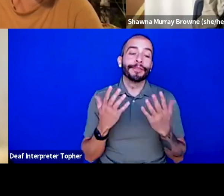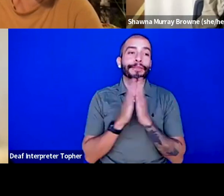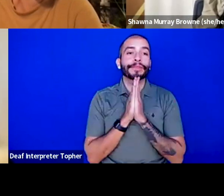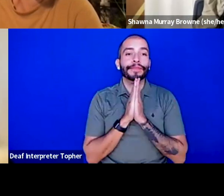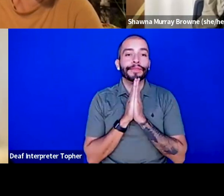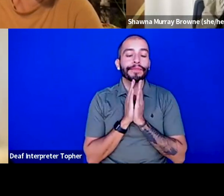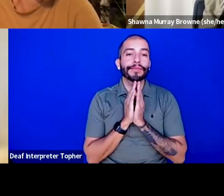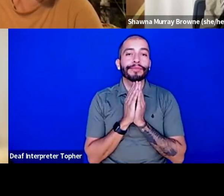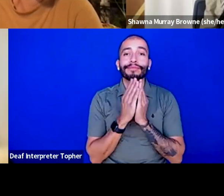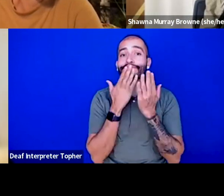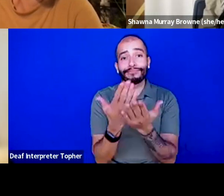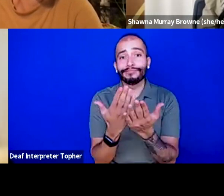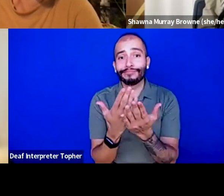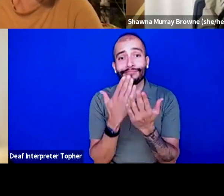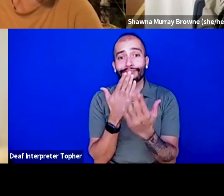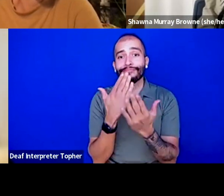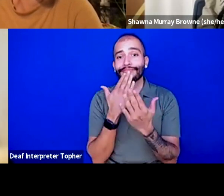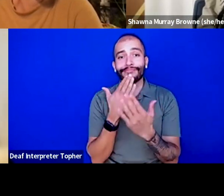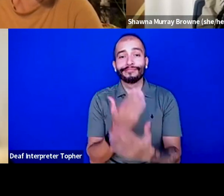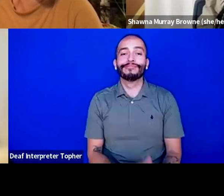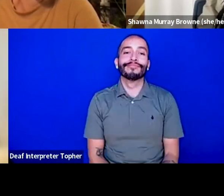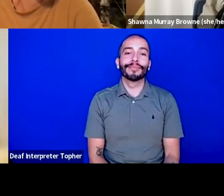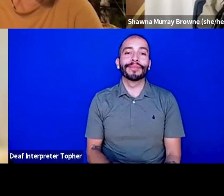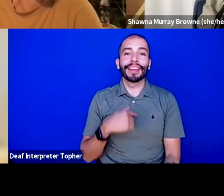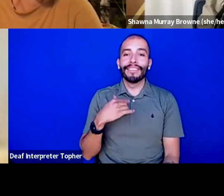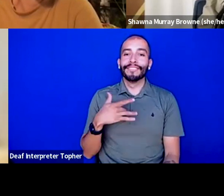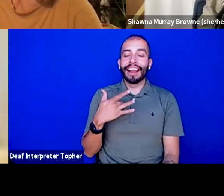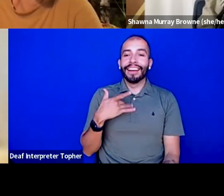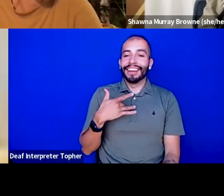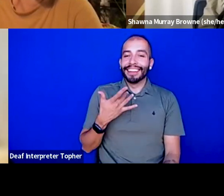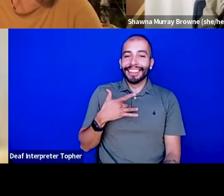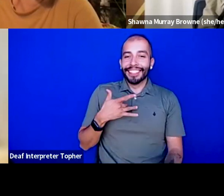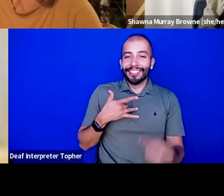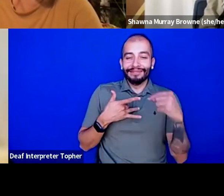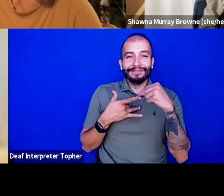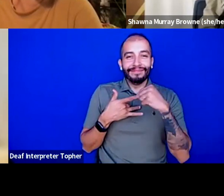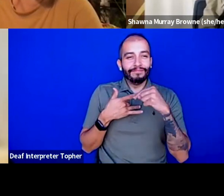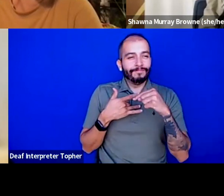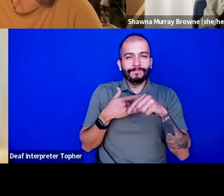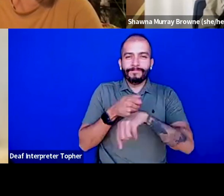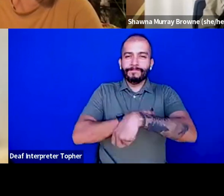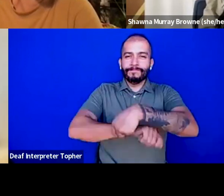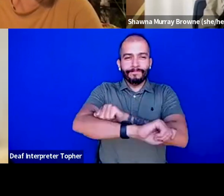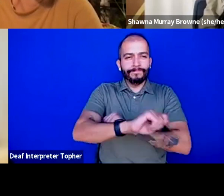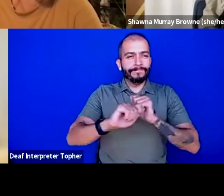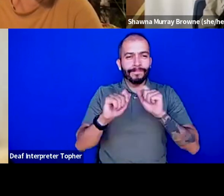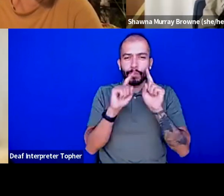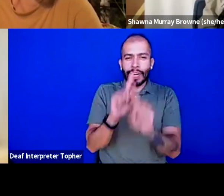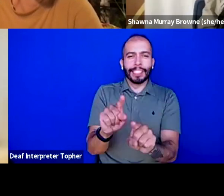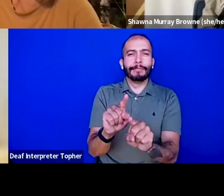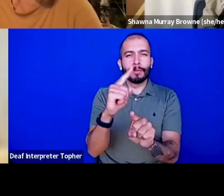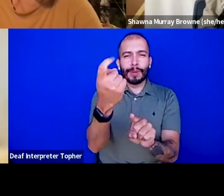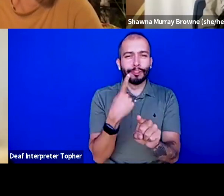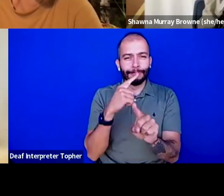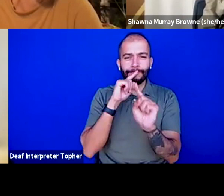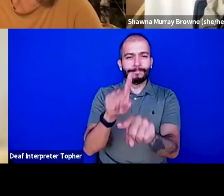I feel essentially like a sense of urgency to respond to this particular question. Often, as I